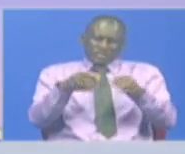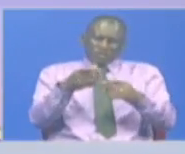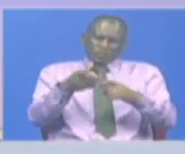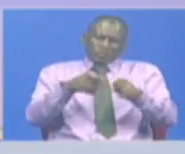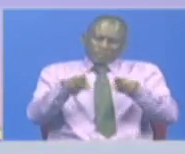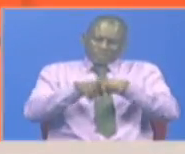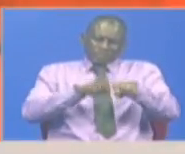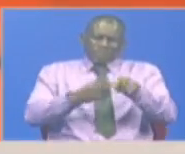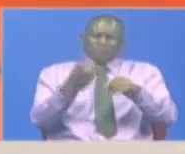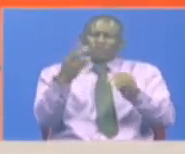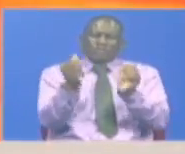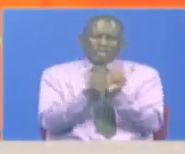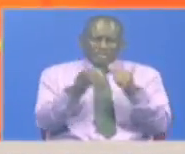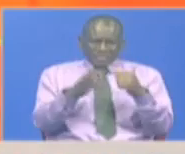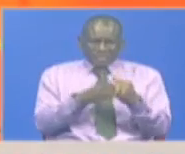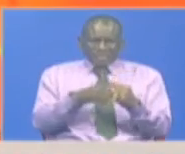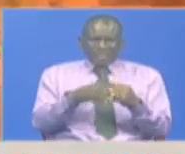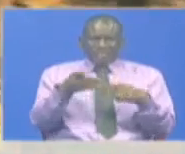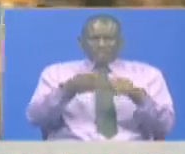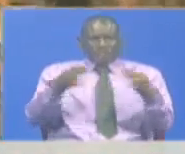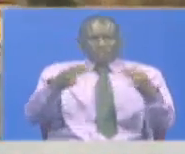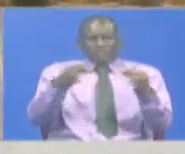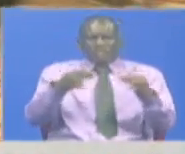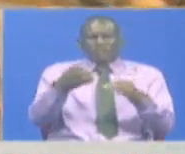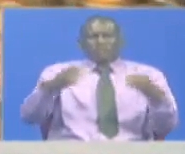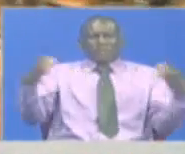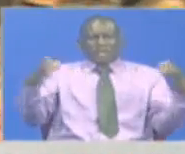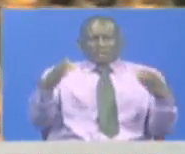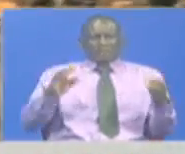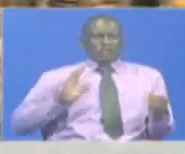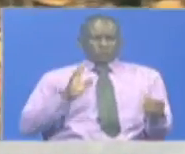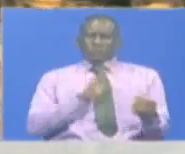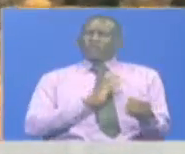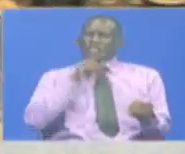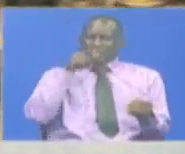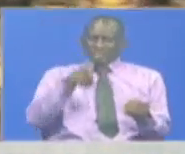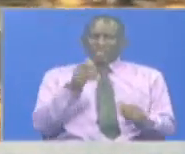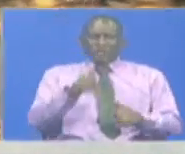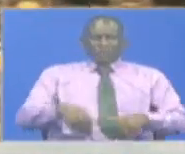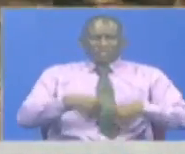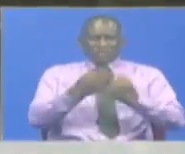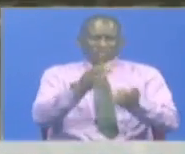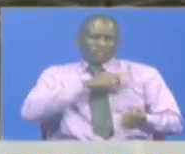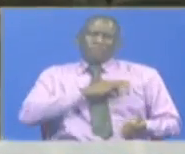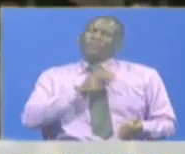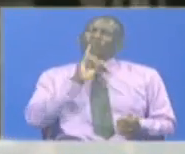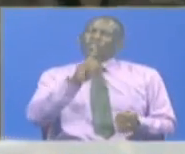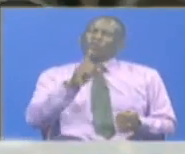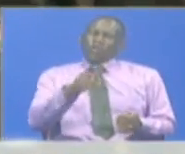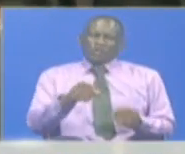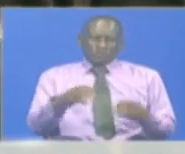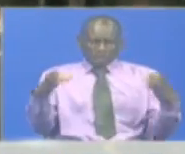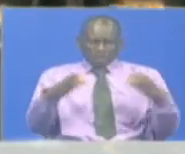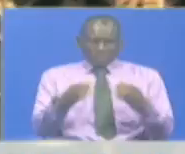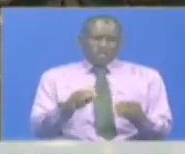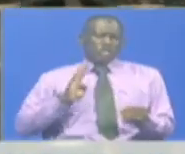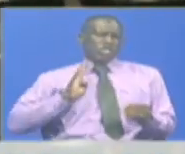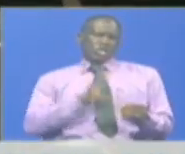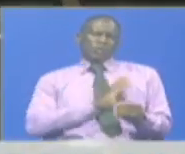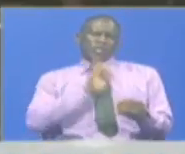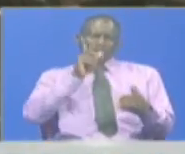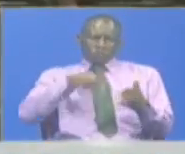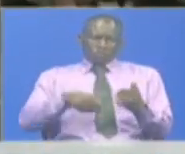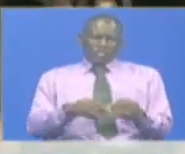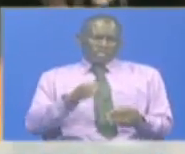2019. This is according to a statement from the company's board, which has issued a profit warning. The board has attributed the profit warning